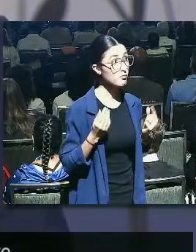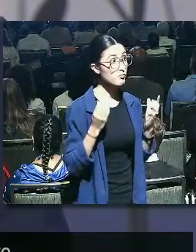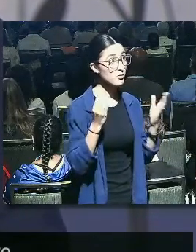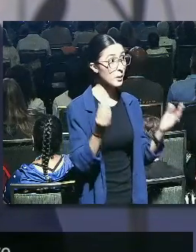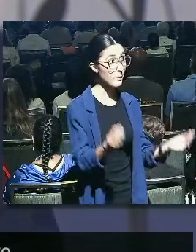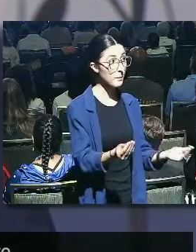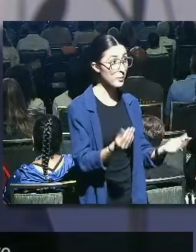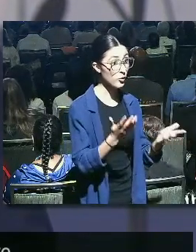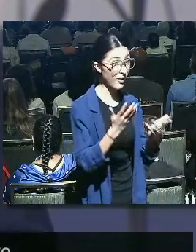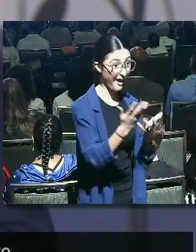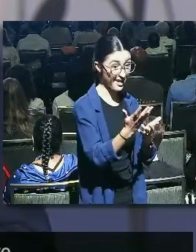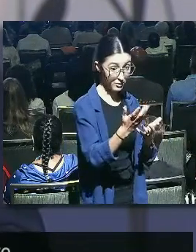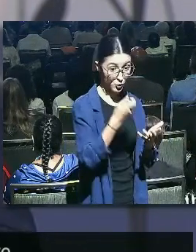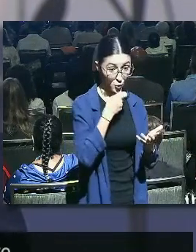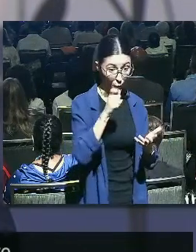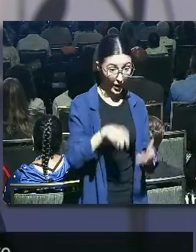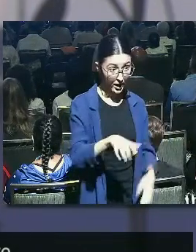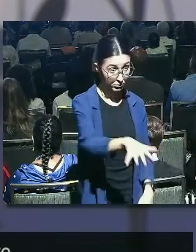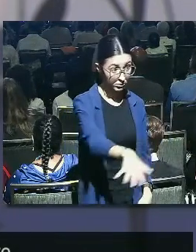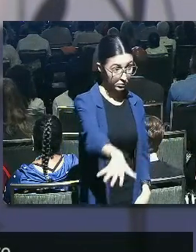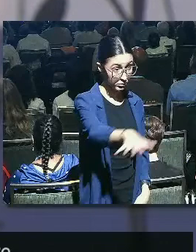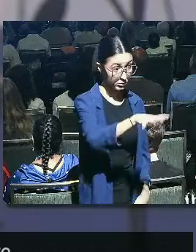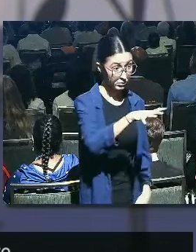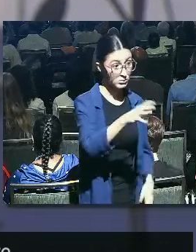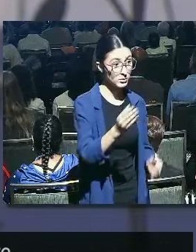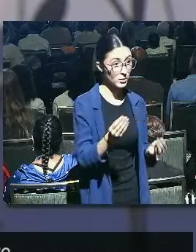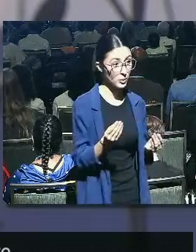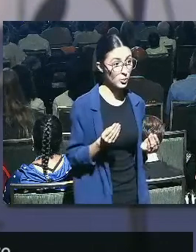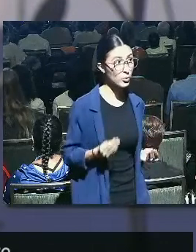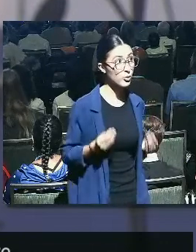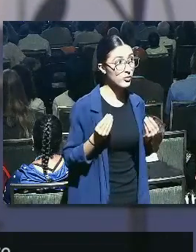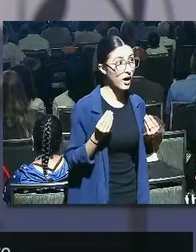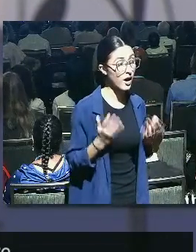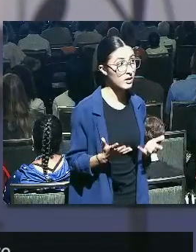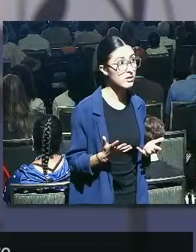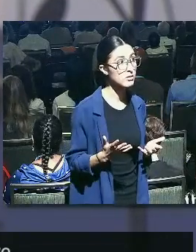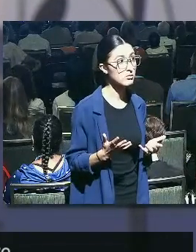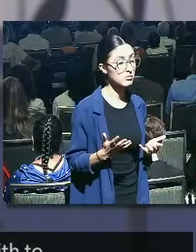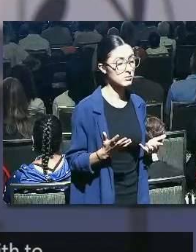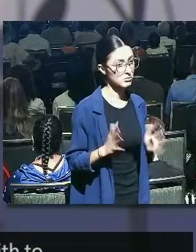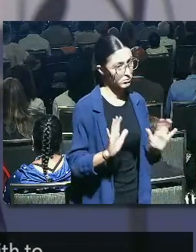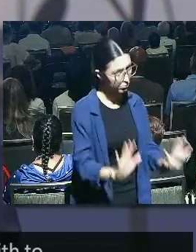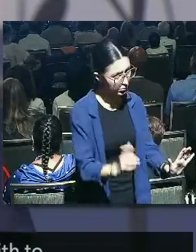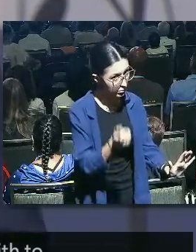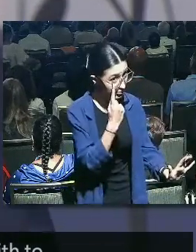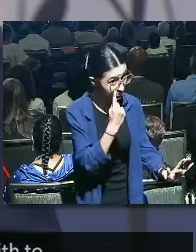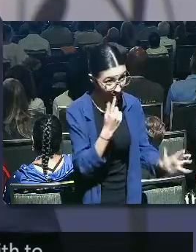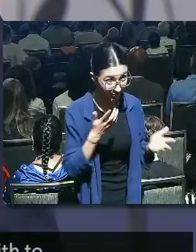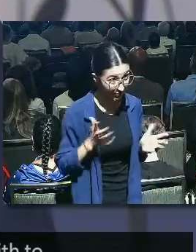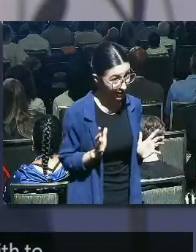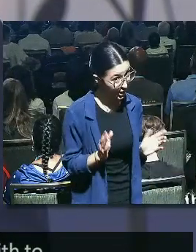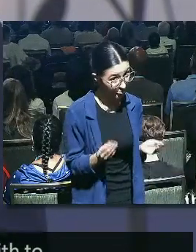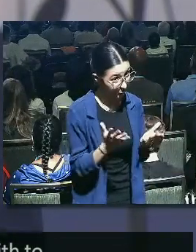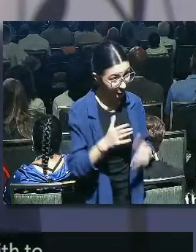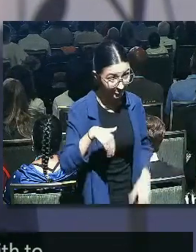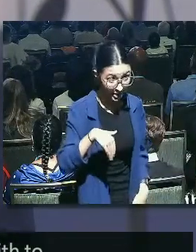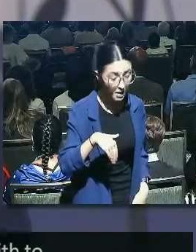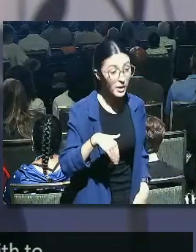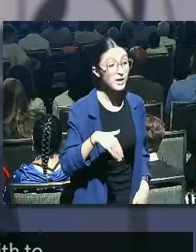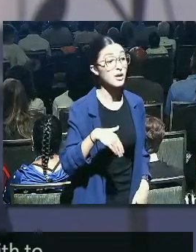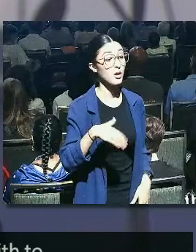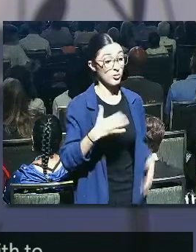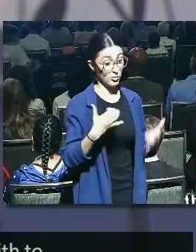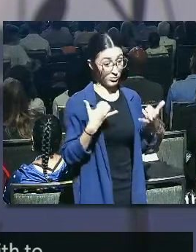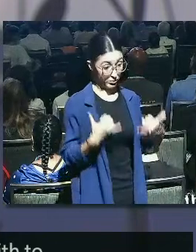we've provided Ukraine with, to date, because we're not done yet, over